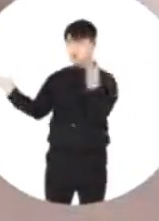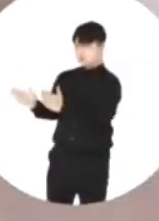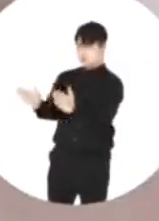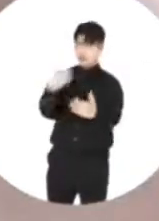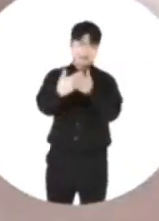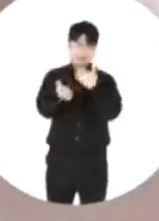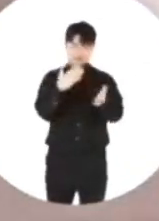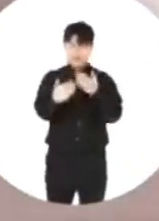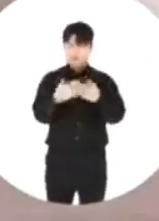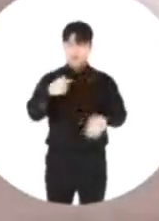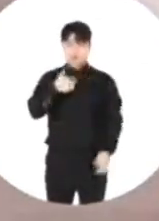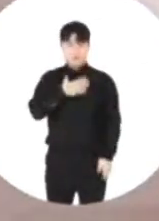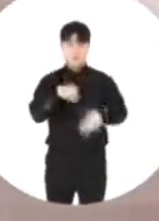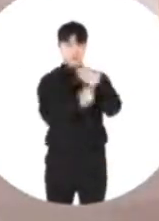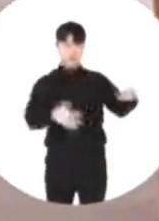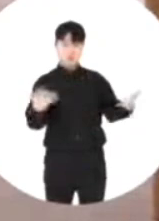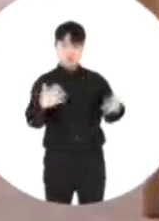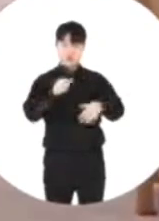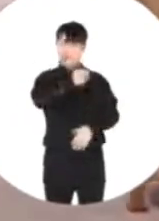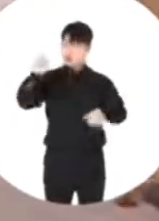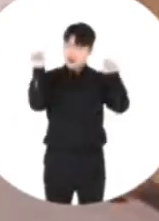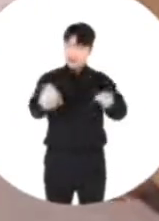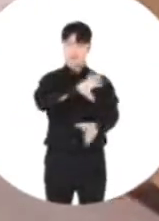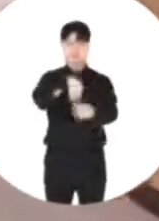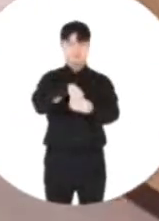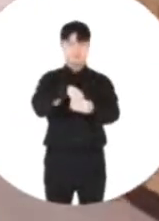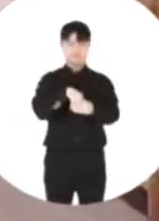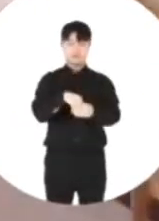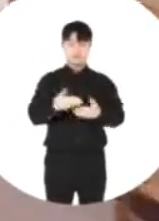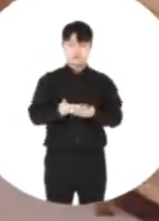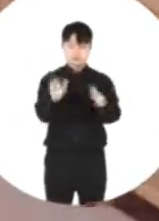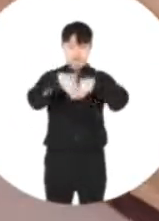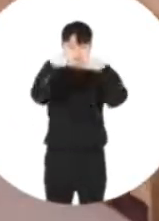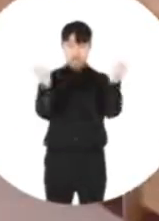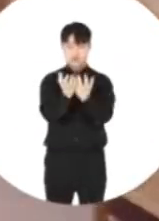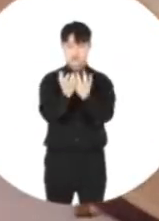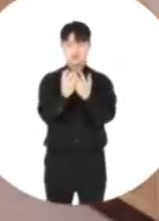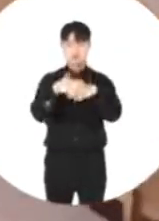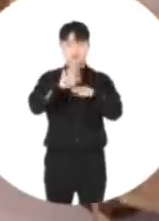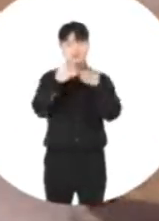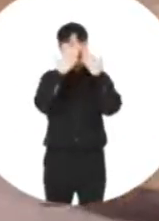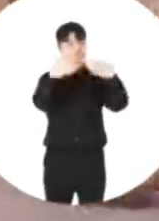no matter the size or style of your home, giving you the freedom